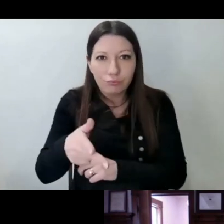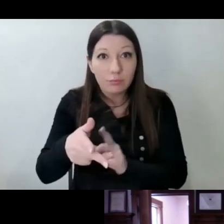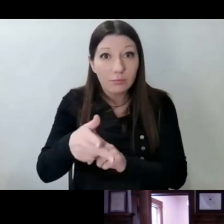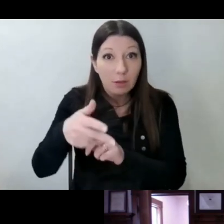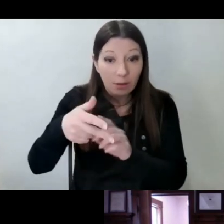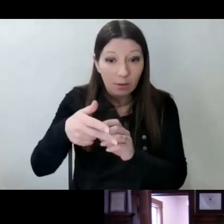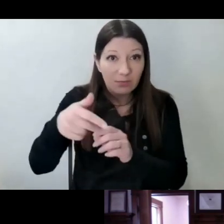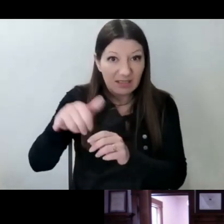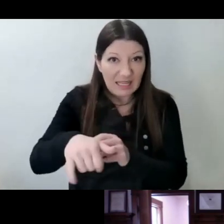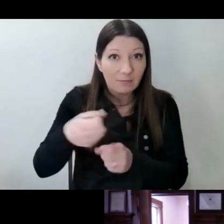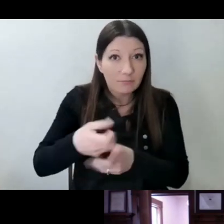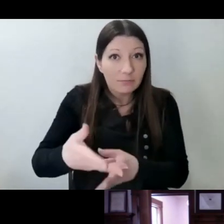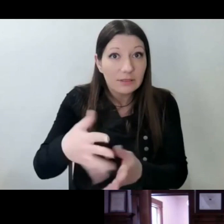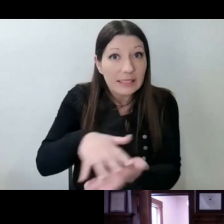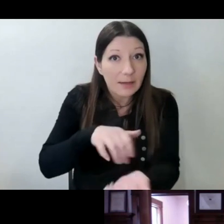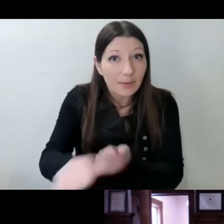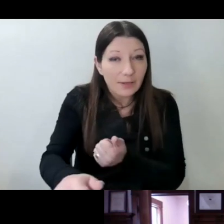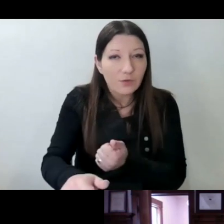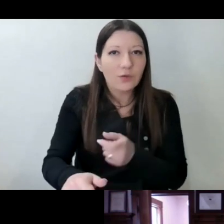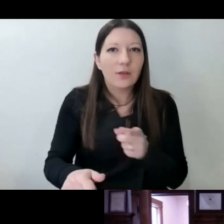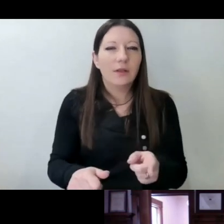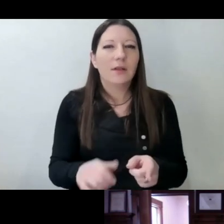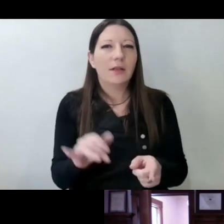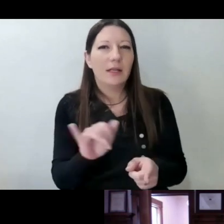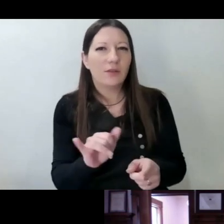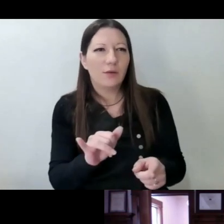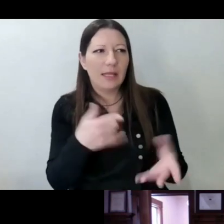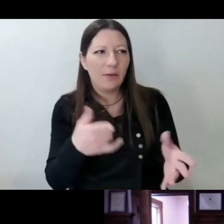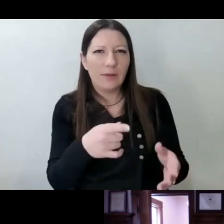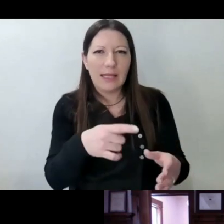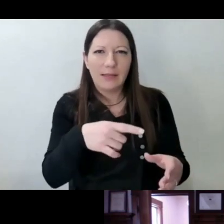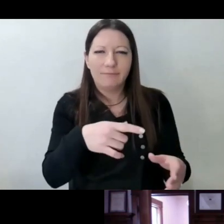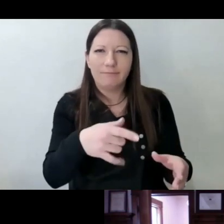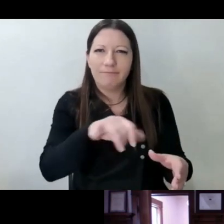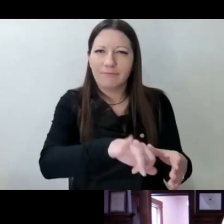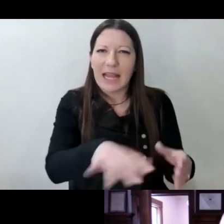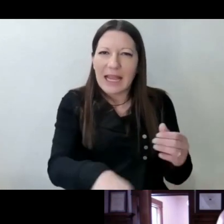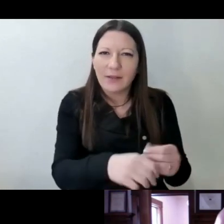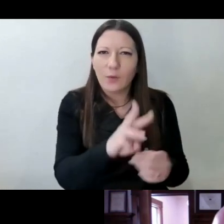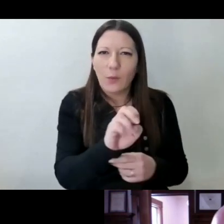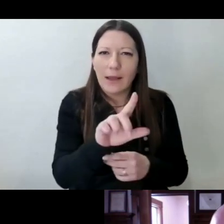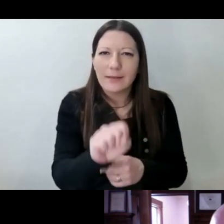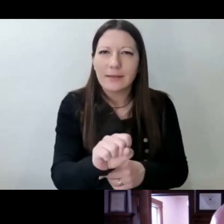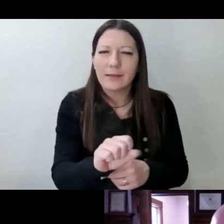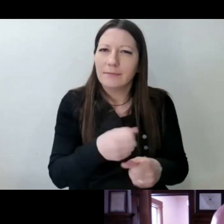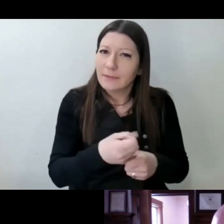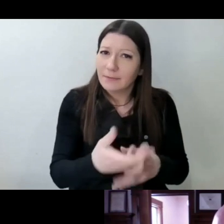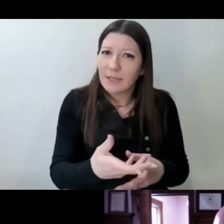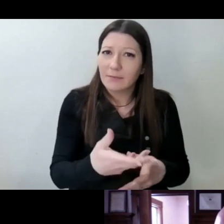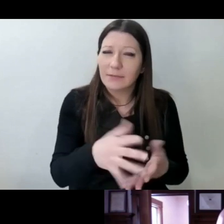other habitats for animal life, etc. So in other words, when does the impact of fire end and